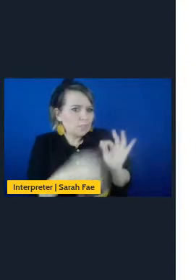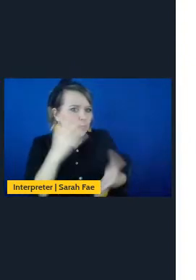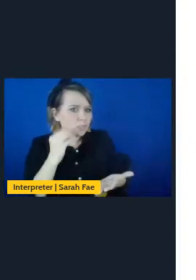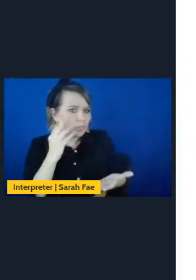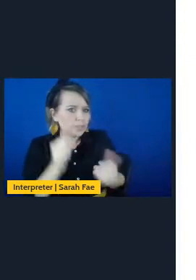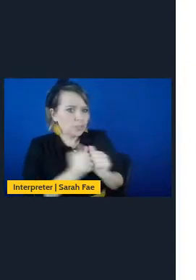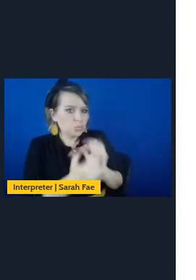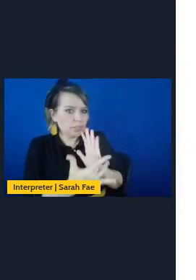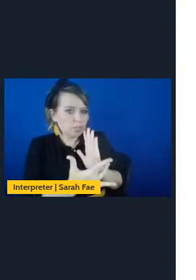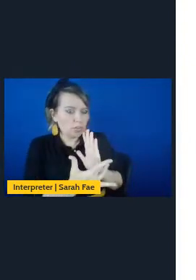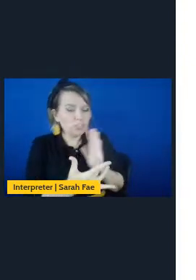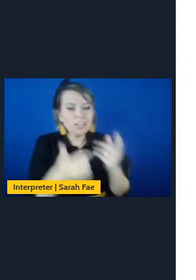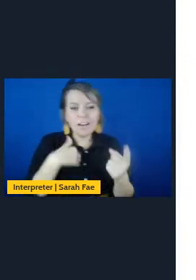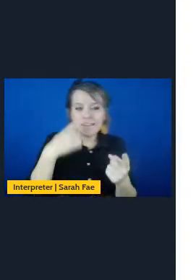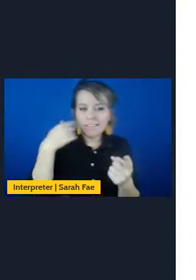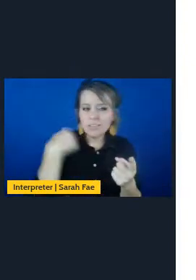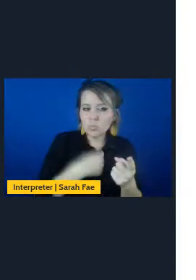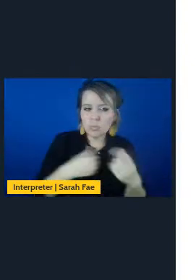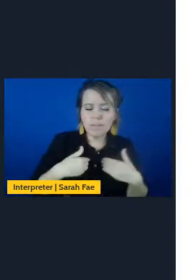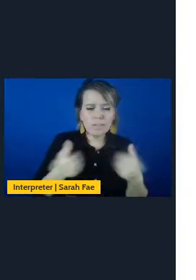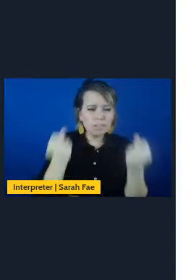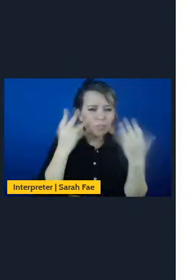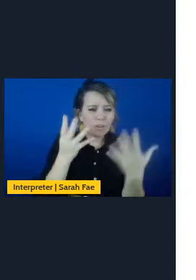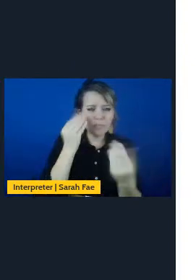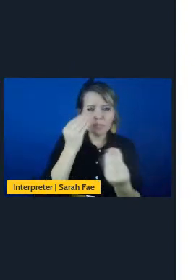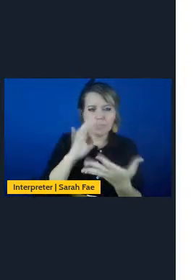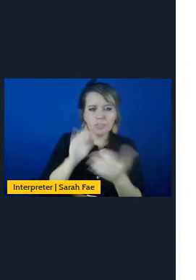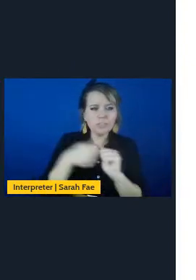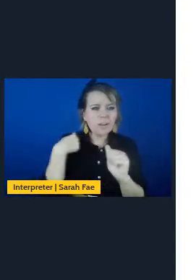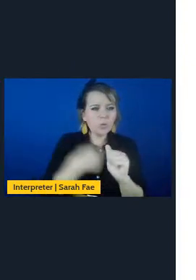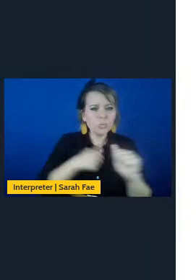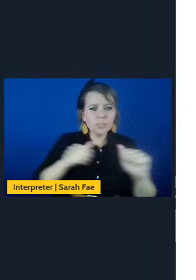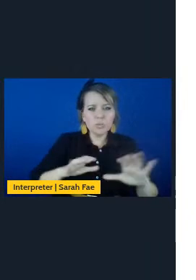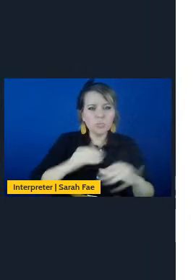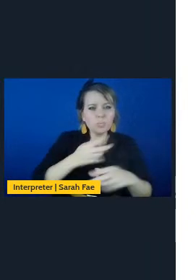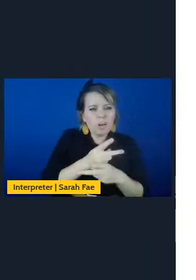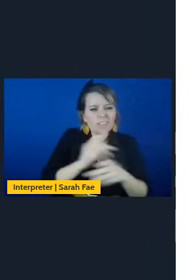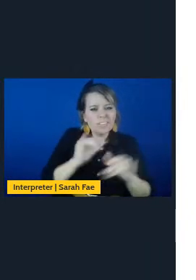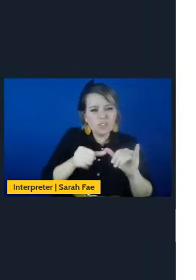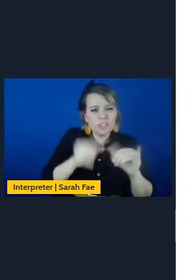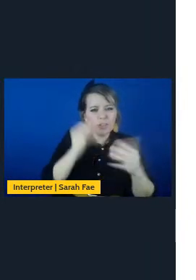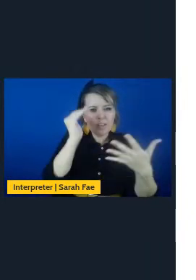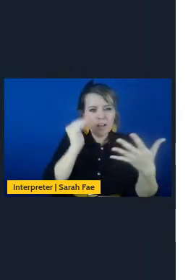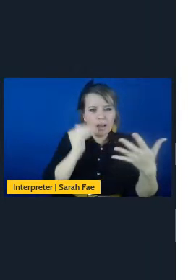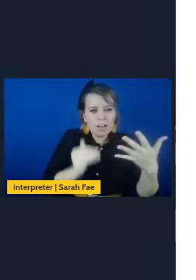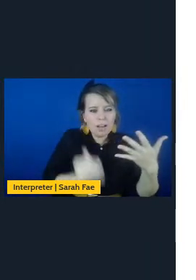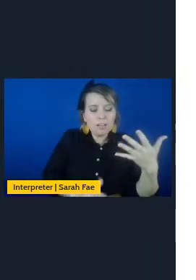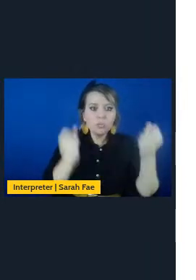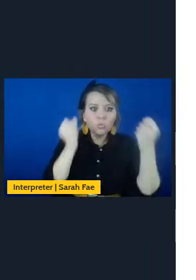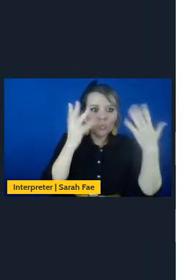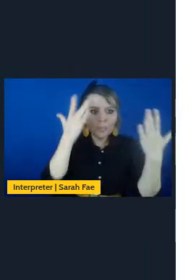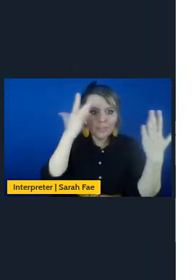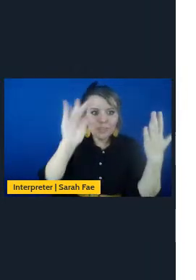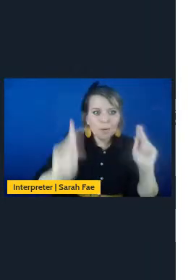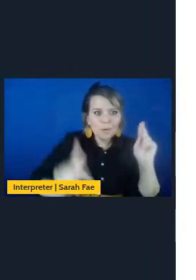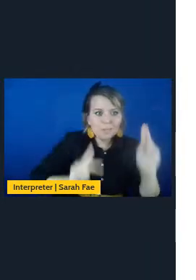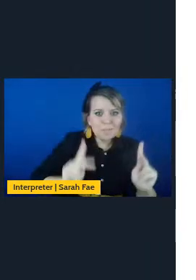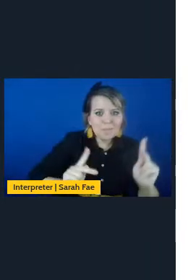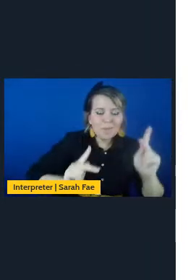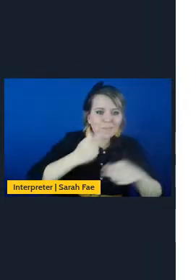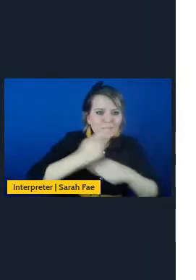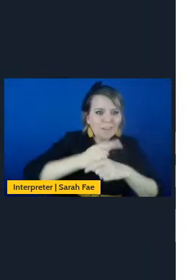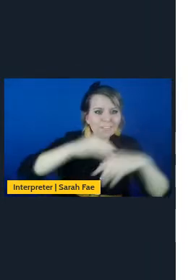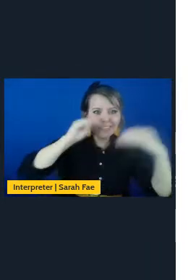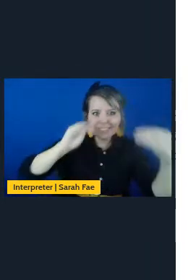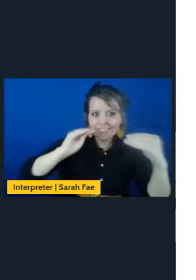of information about how to do each of the product engineering steps quite in depth. There are a lot of smart people teaching and